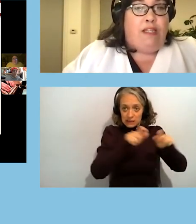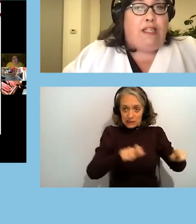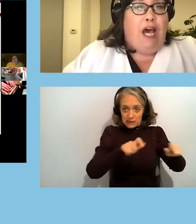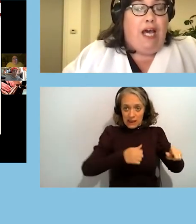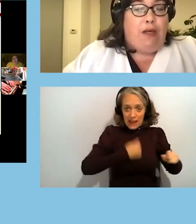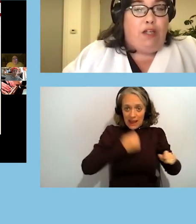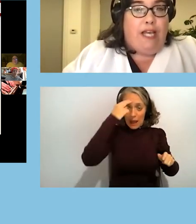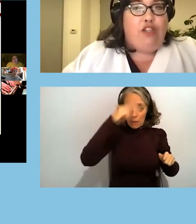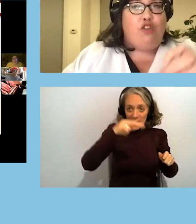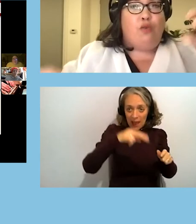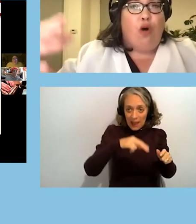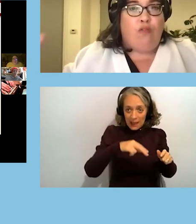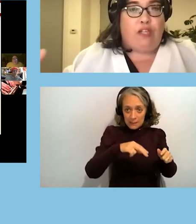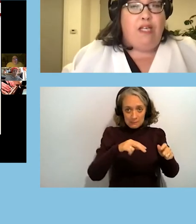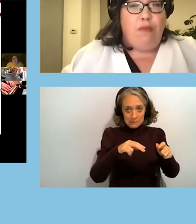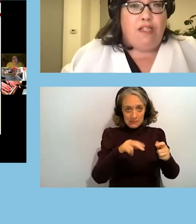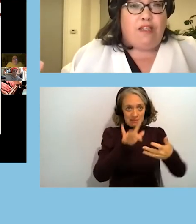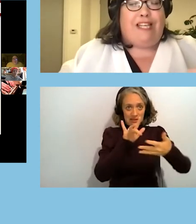names in the